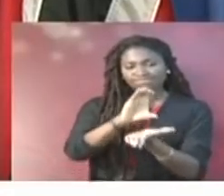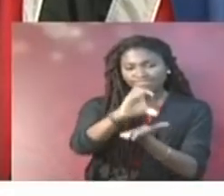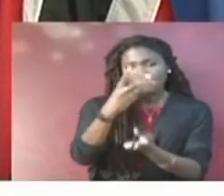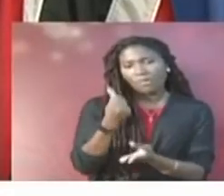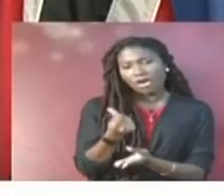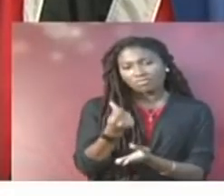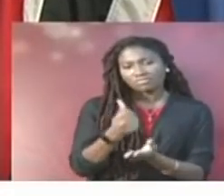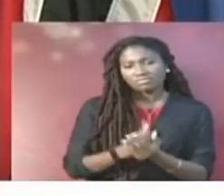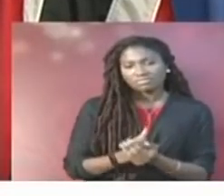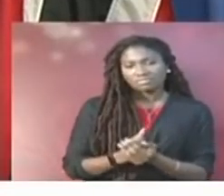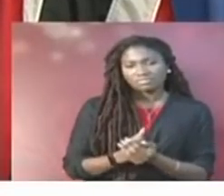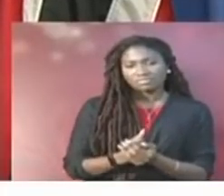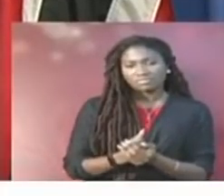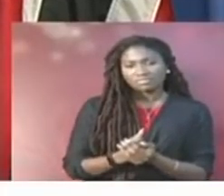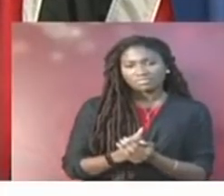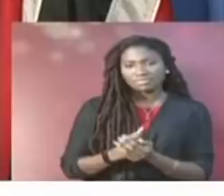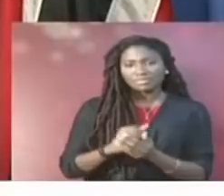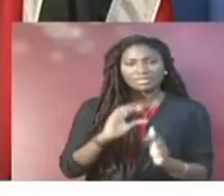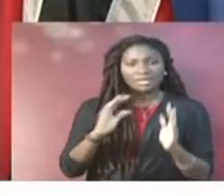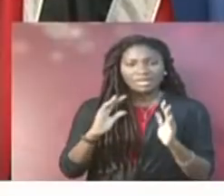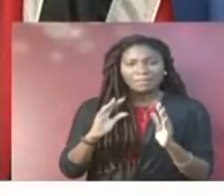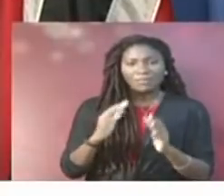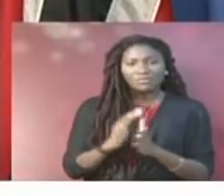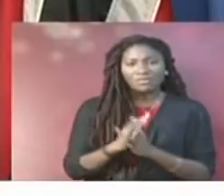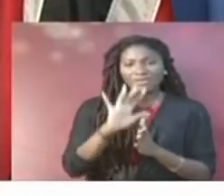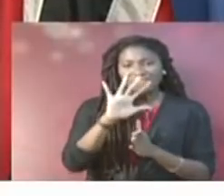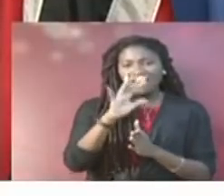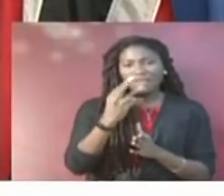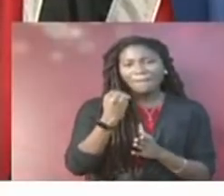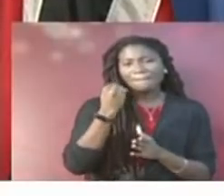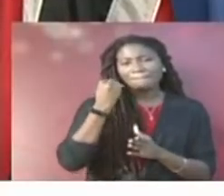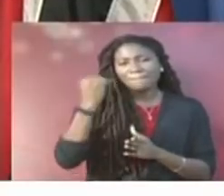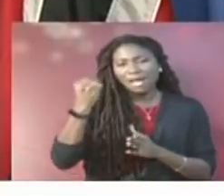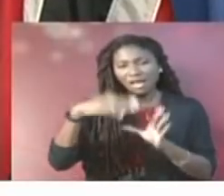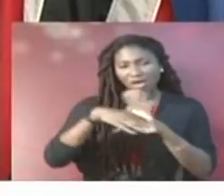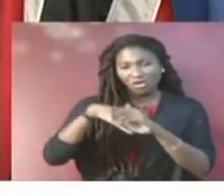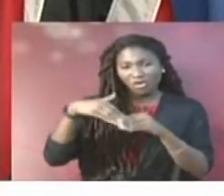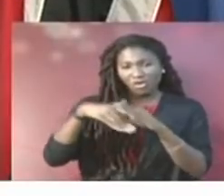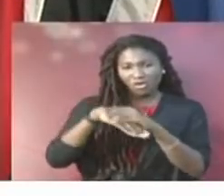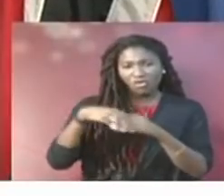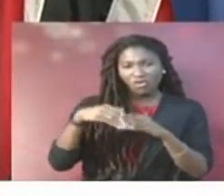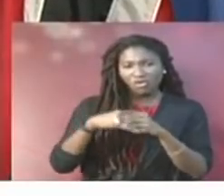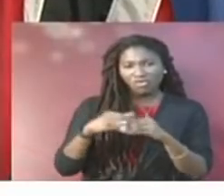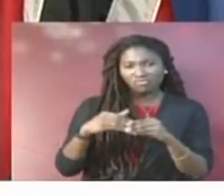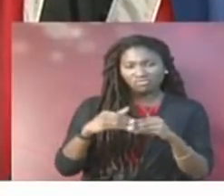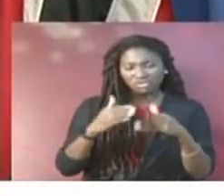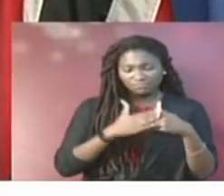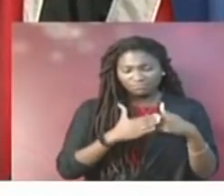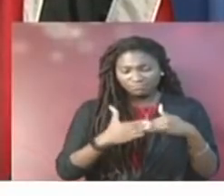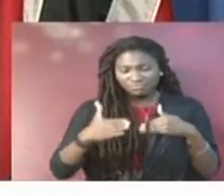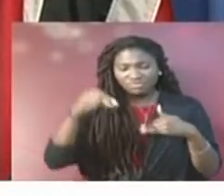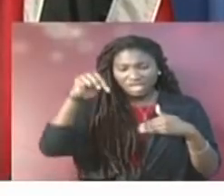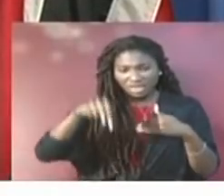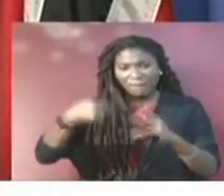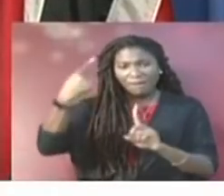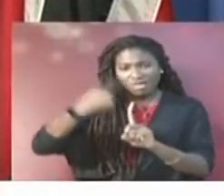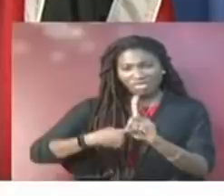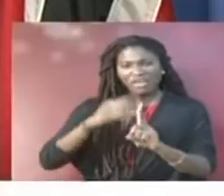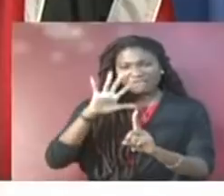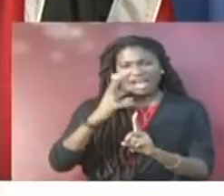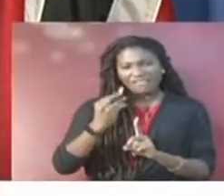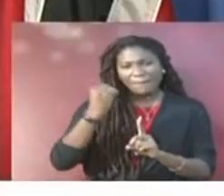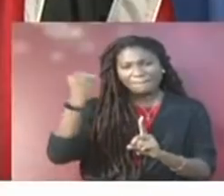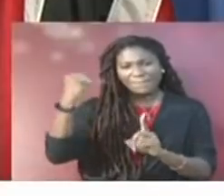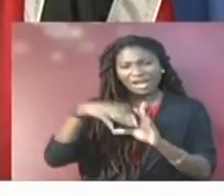$5 million worth only for the month of May until May. We're looking at getting towards May 31st. $5 million